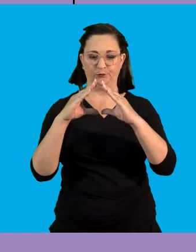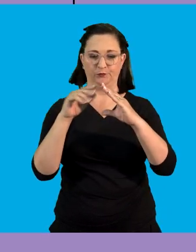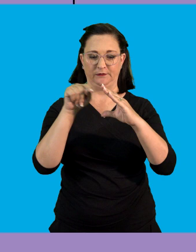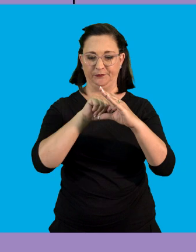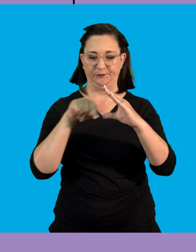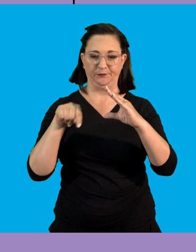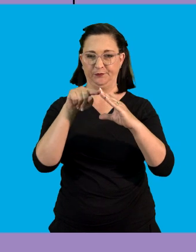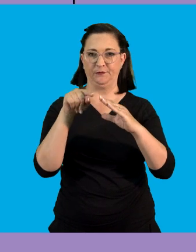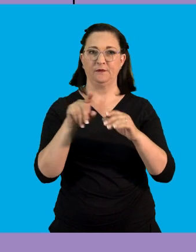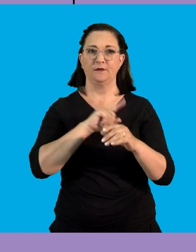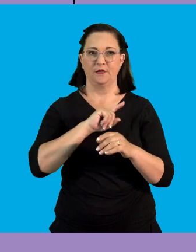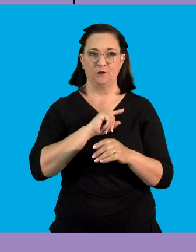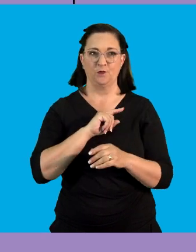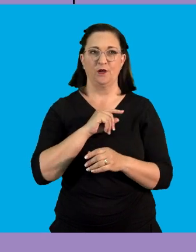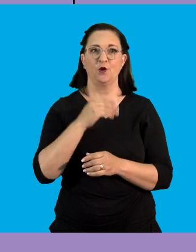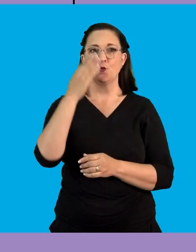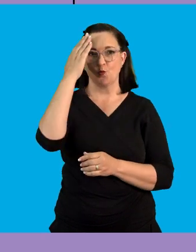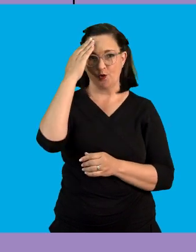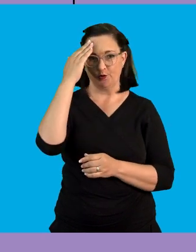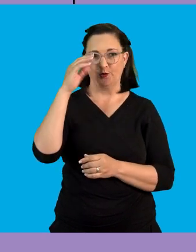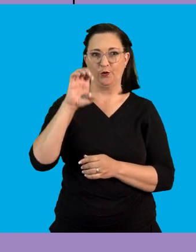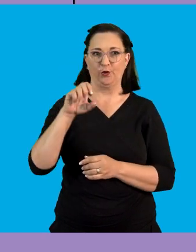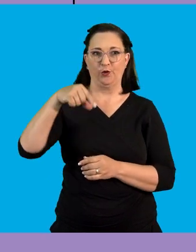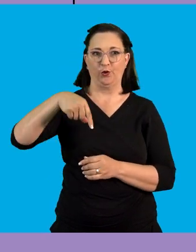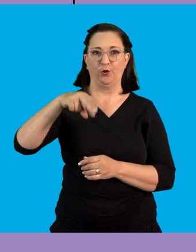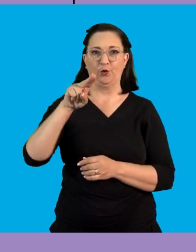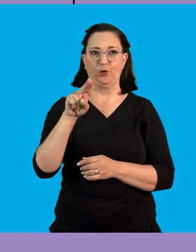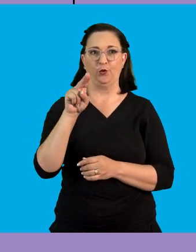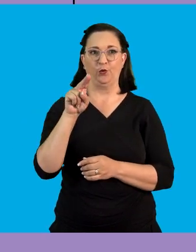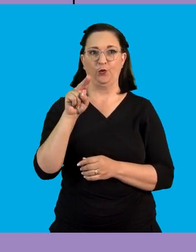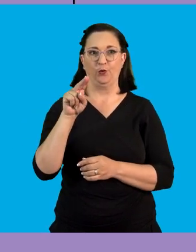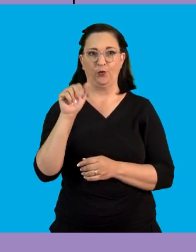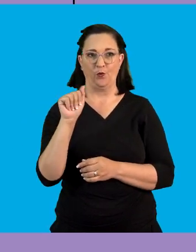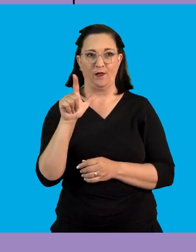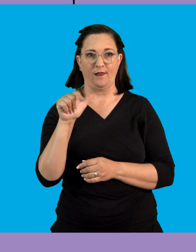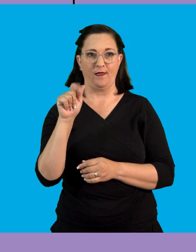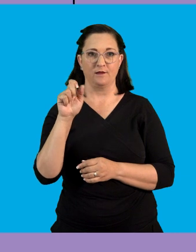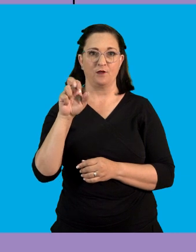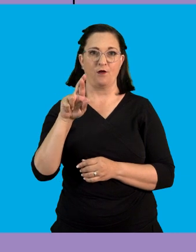an equilateral. So that is the name, equilateral triangle.